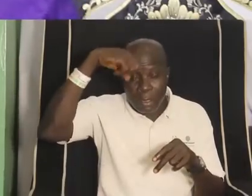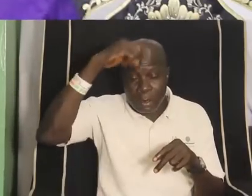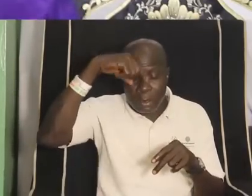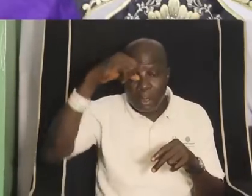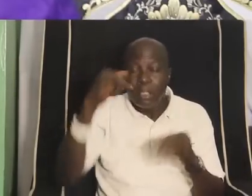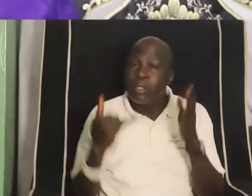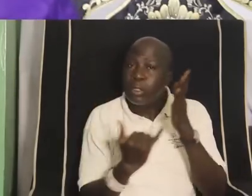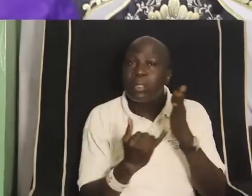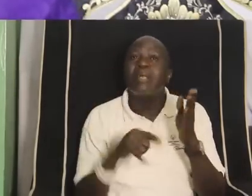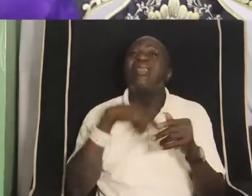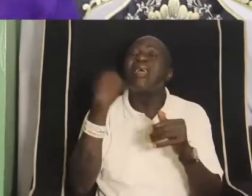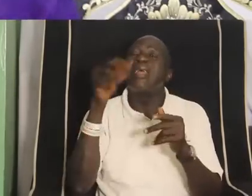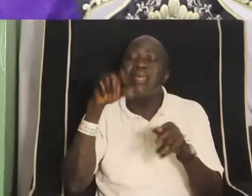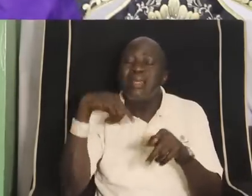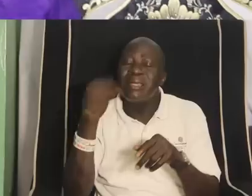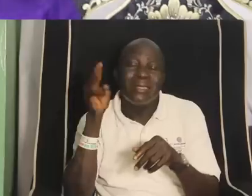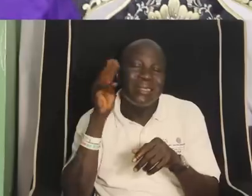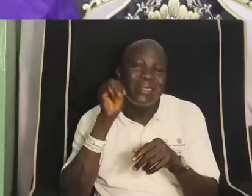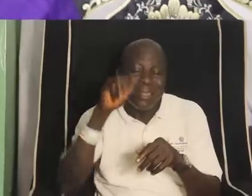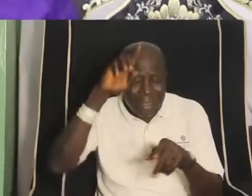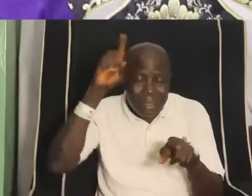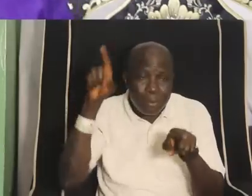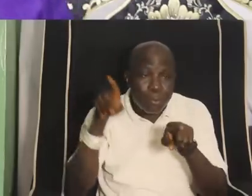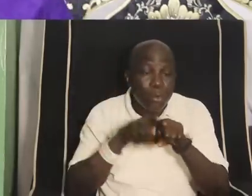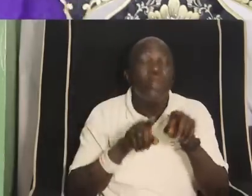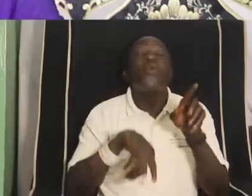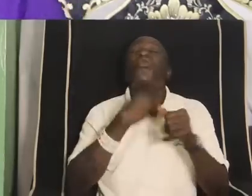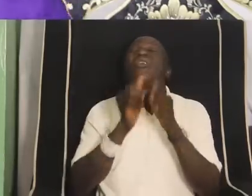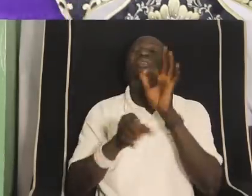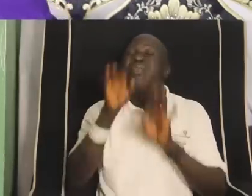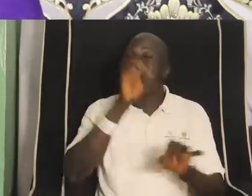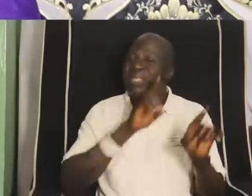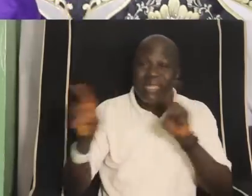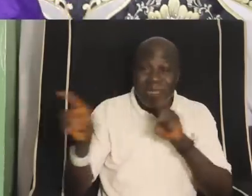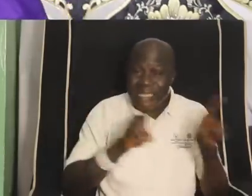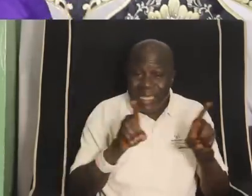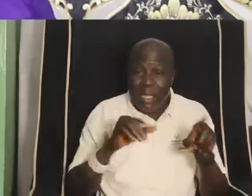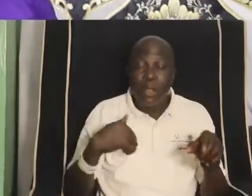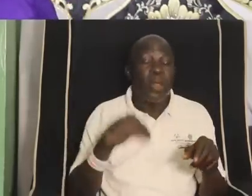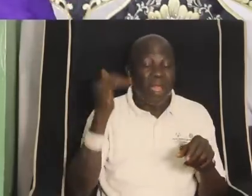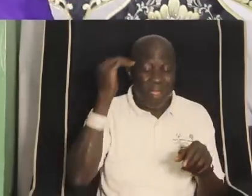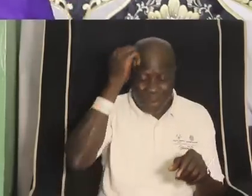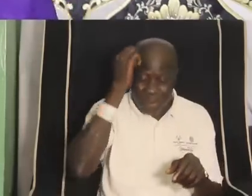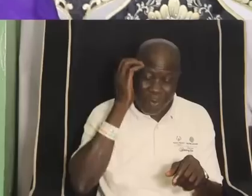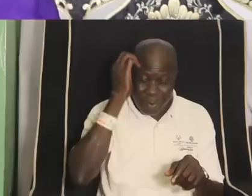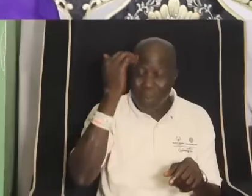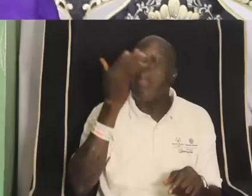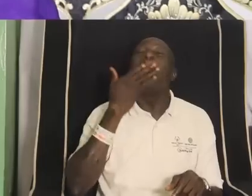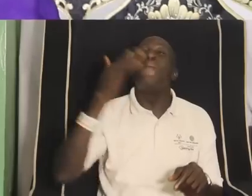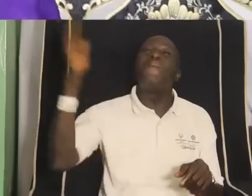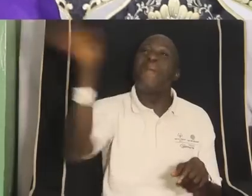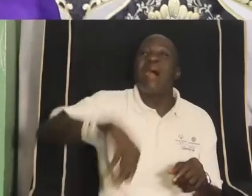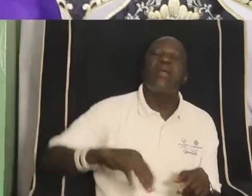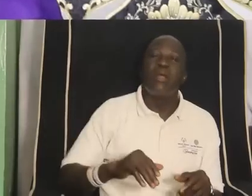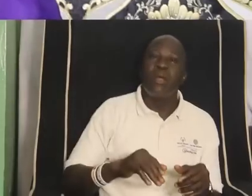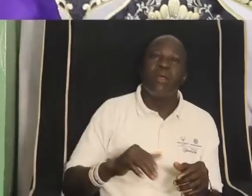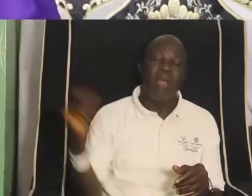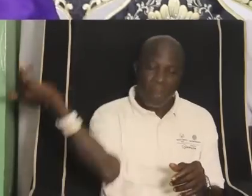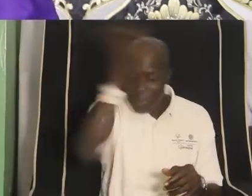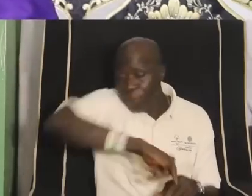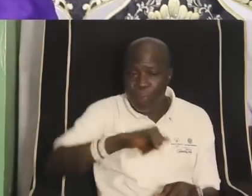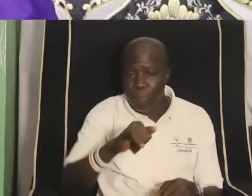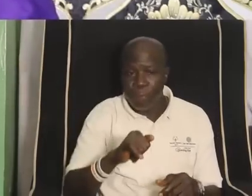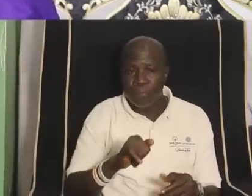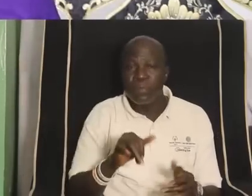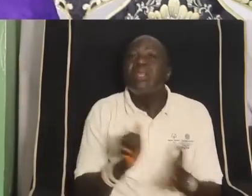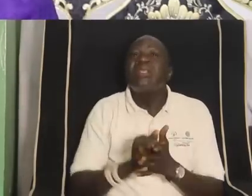That I saw why. The younger sister told him. What they did is. They are full. That's what the sister said. Aburo